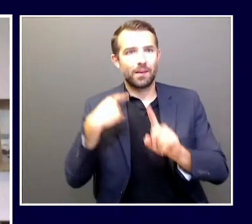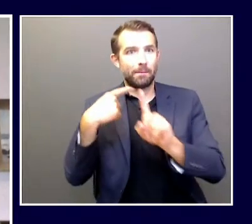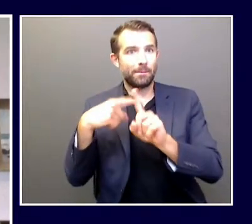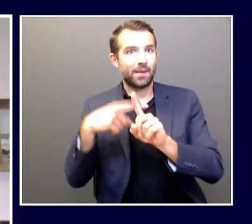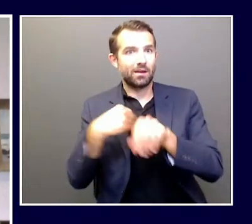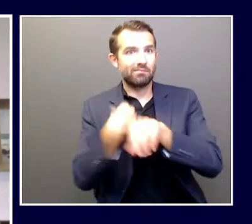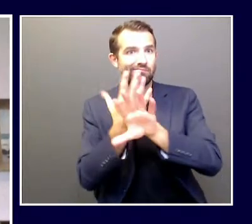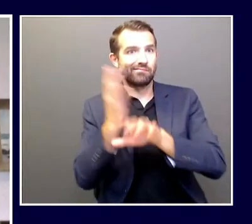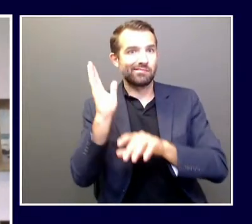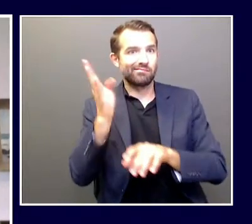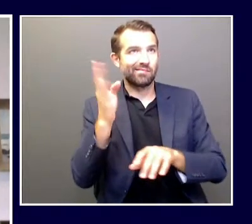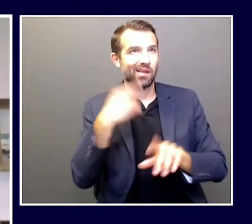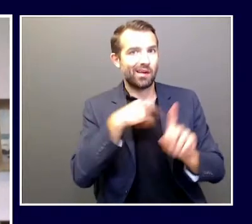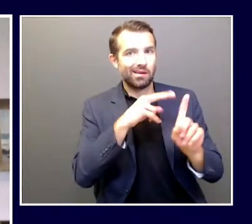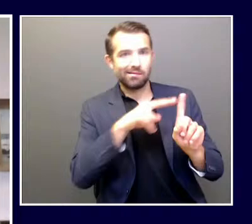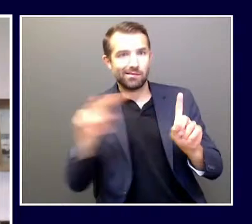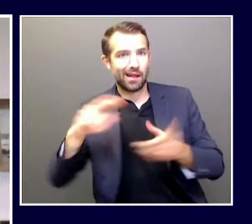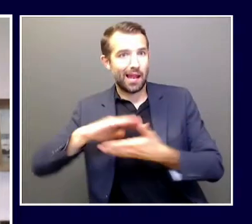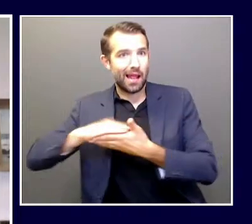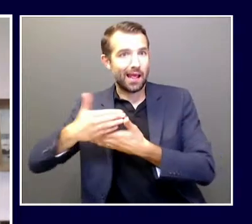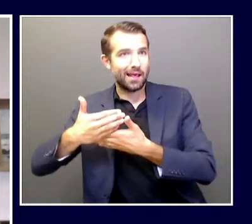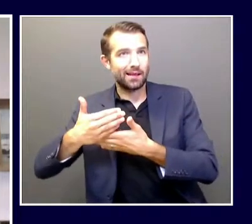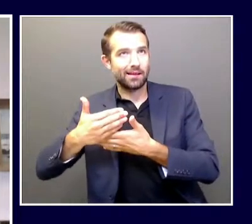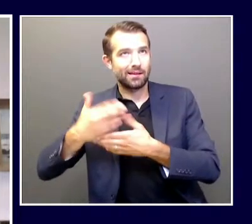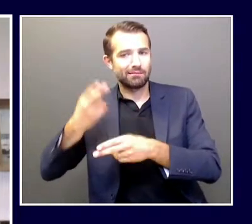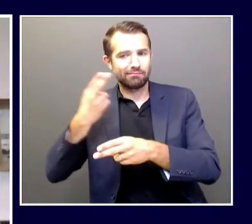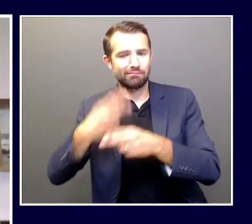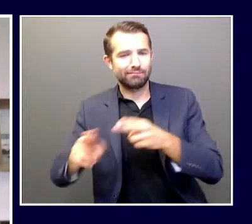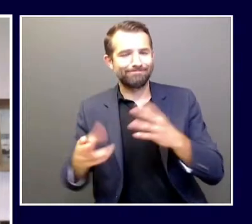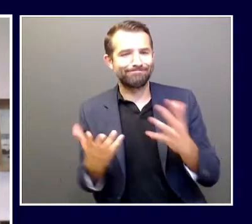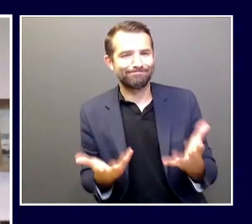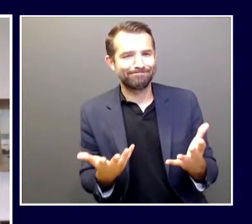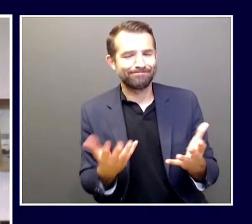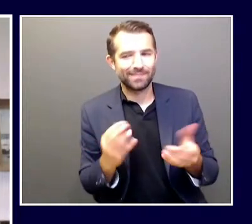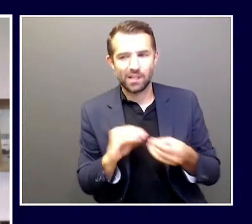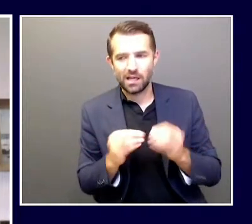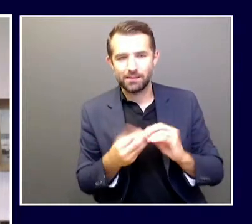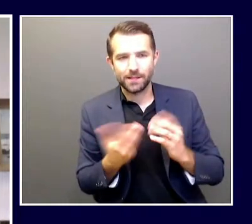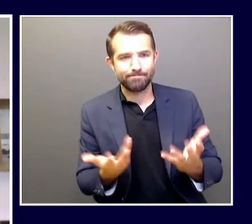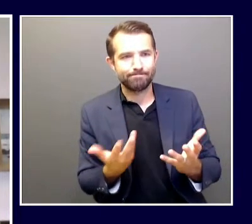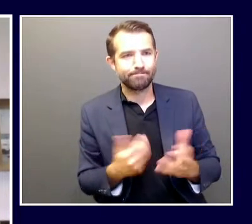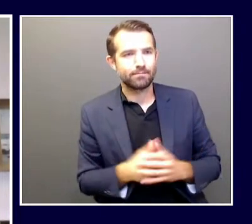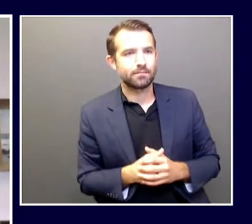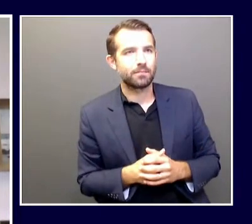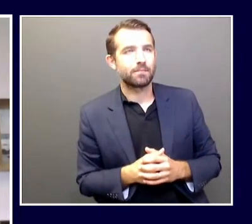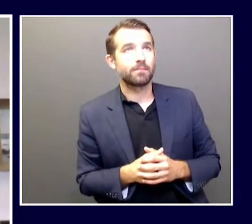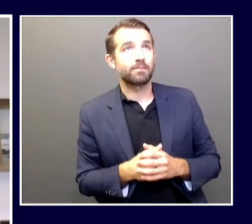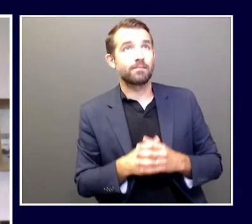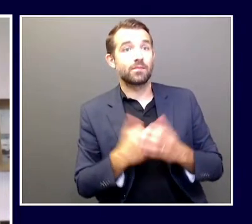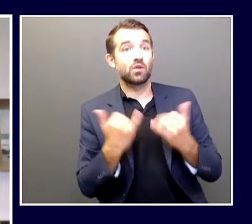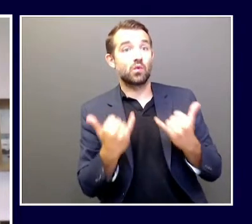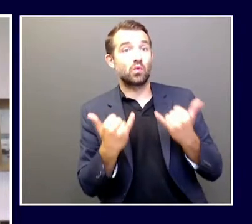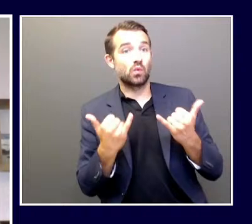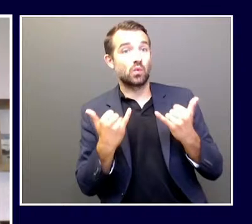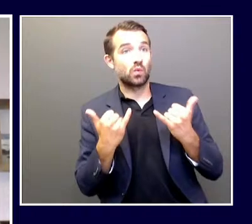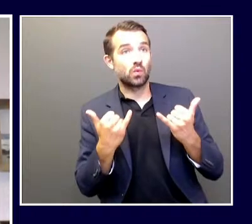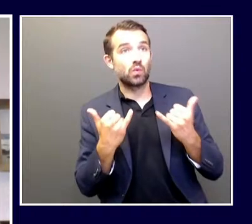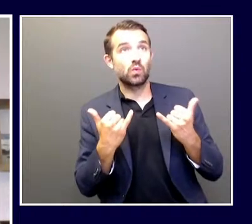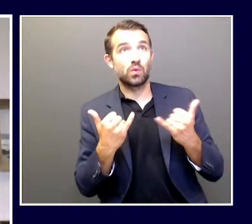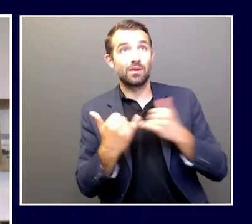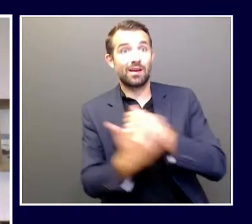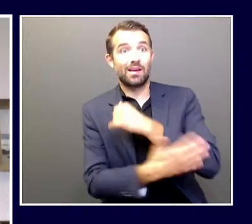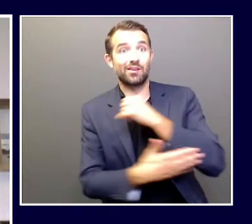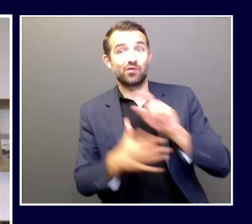in on notes really quickly. But we are among the top states that in terms